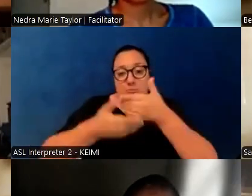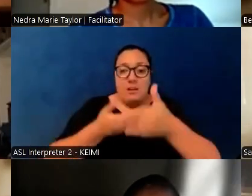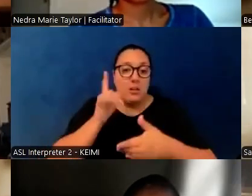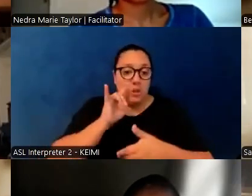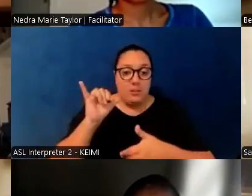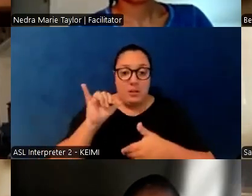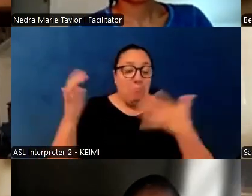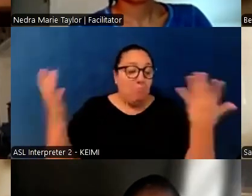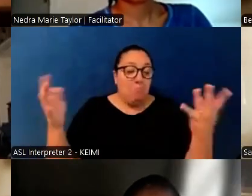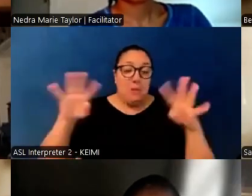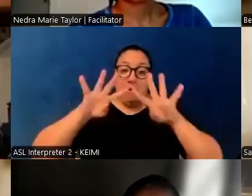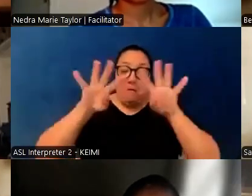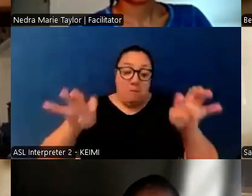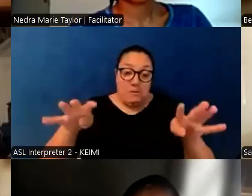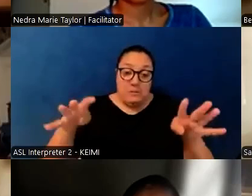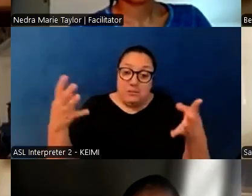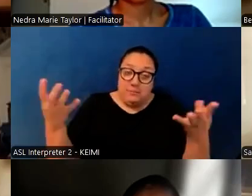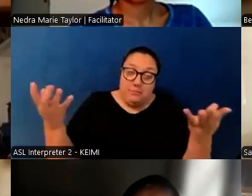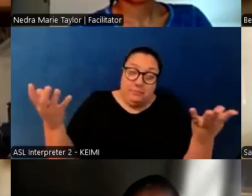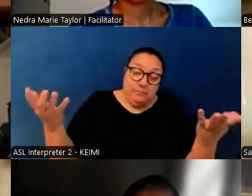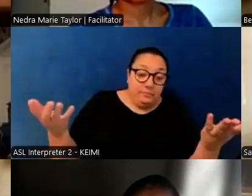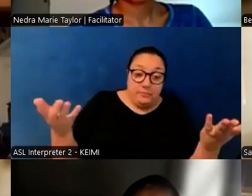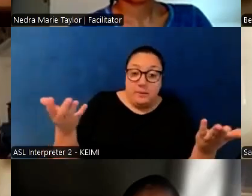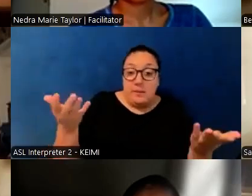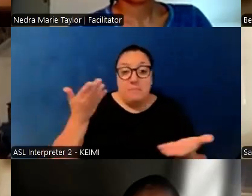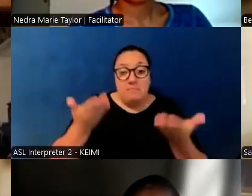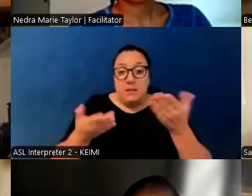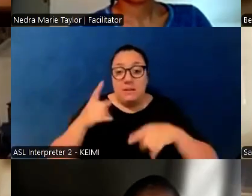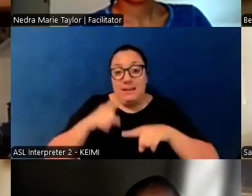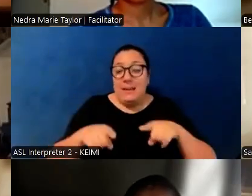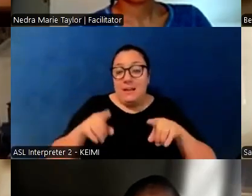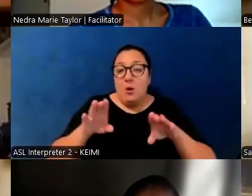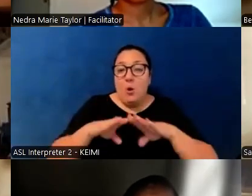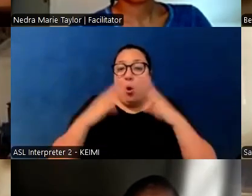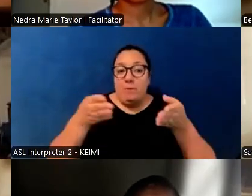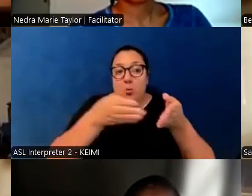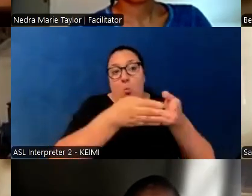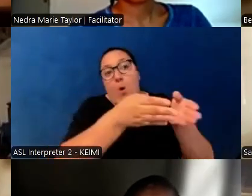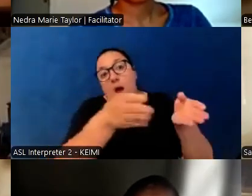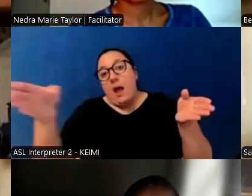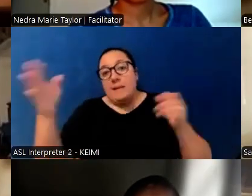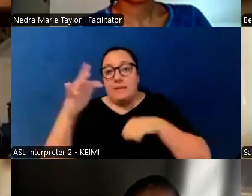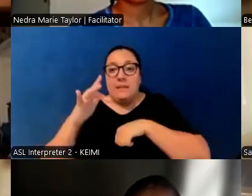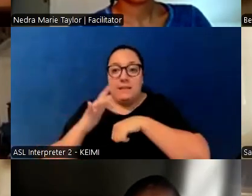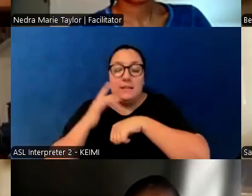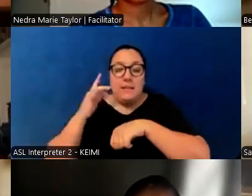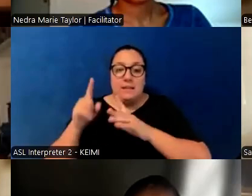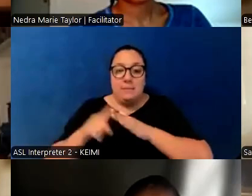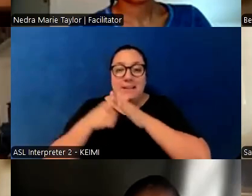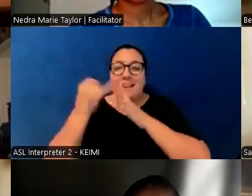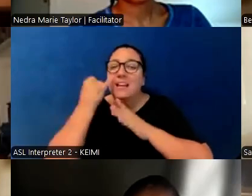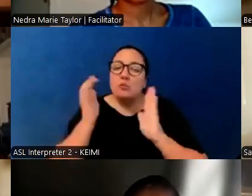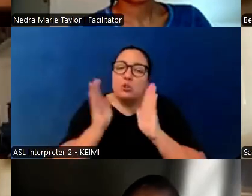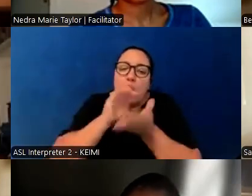I have no idea if we'll be able to, we most likely will not be able to open it widely at the beginning if we're only doing it for a small number of